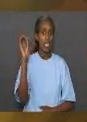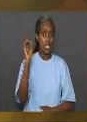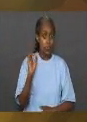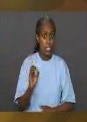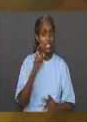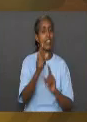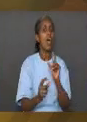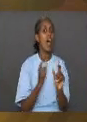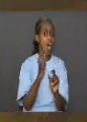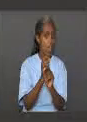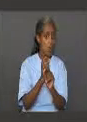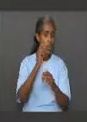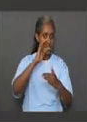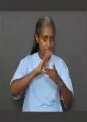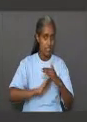annual interest.